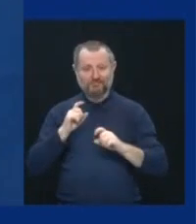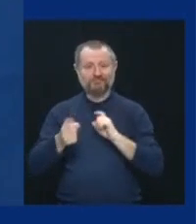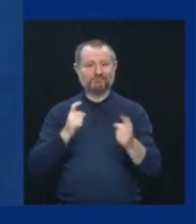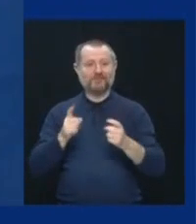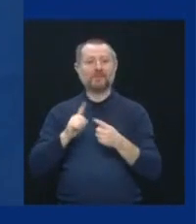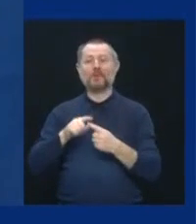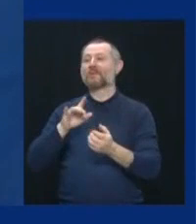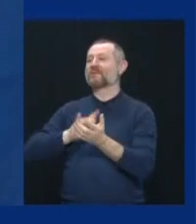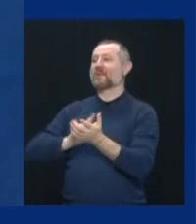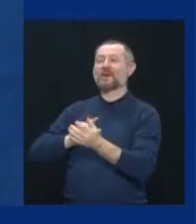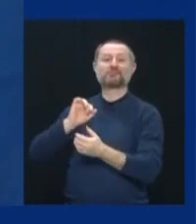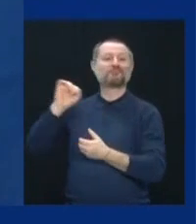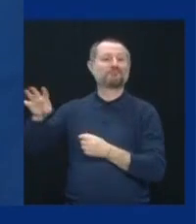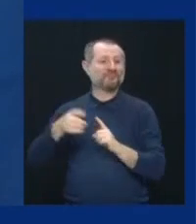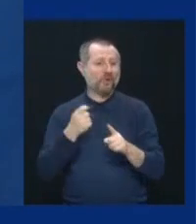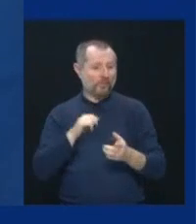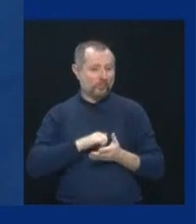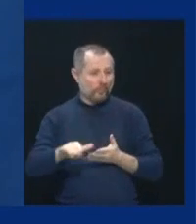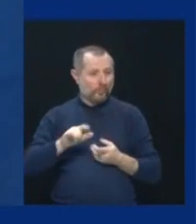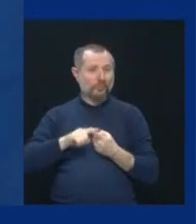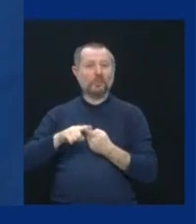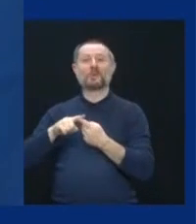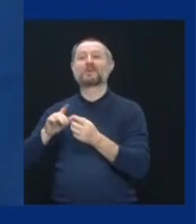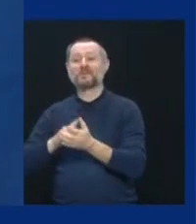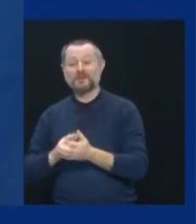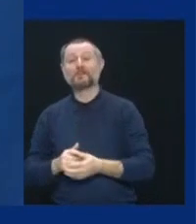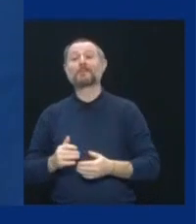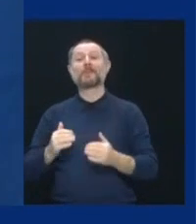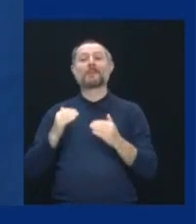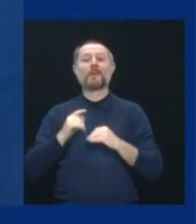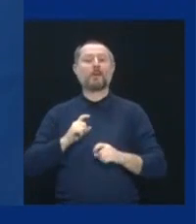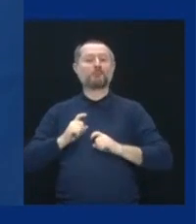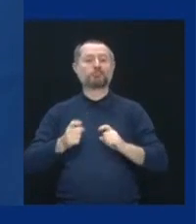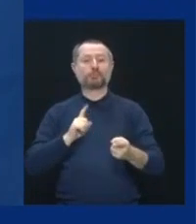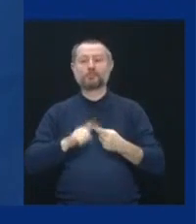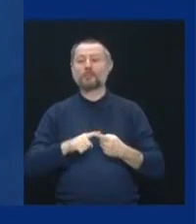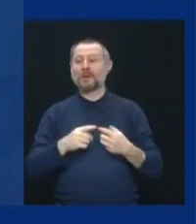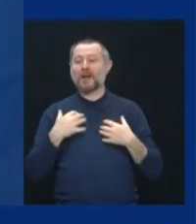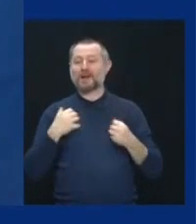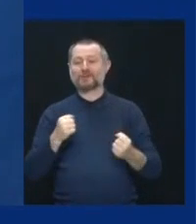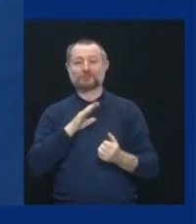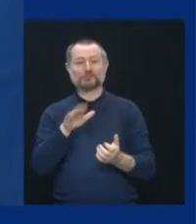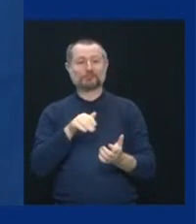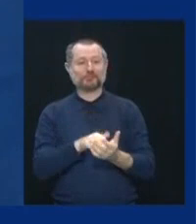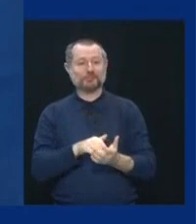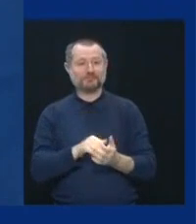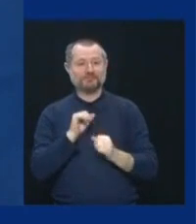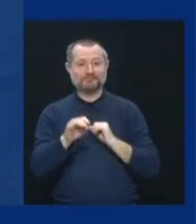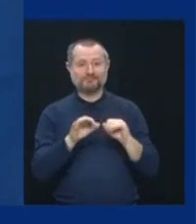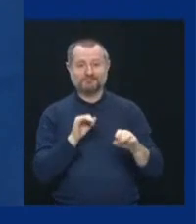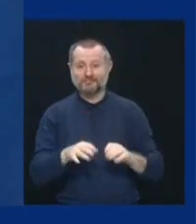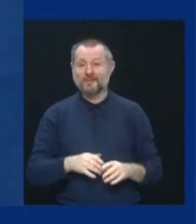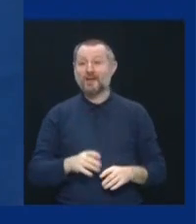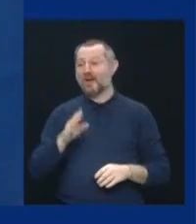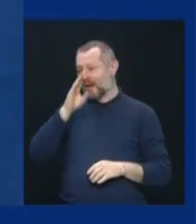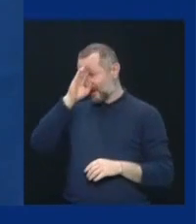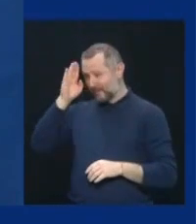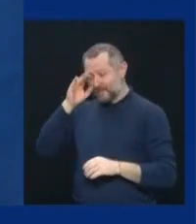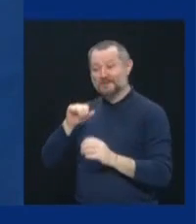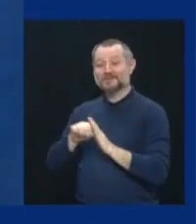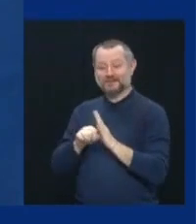The state also allocates to federally qualified health centers. The state allocates to hospitals. The